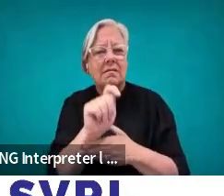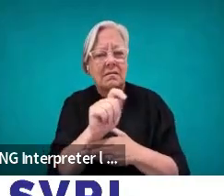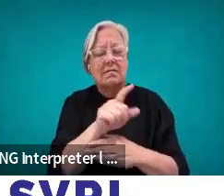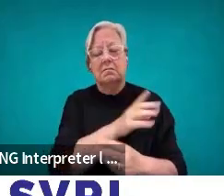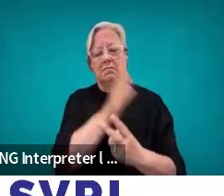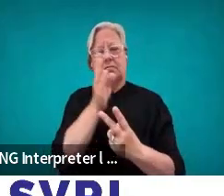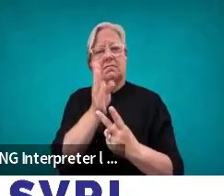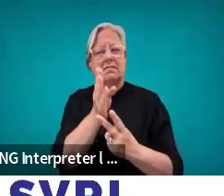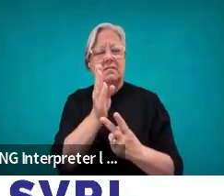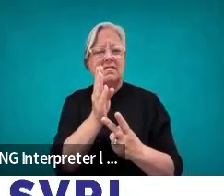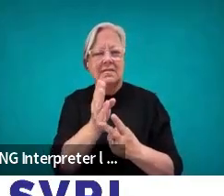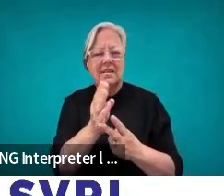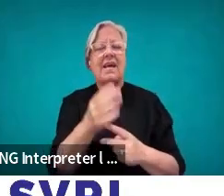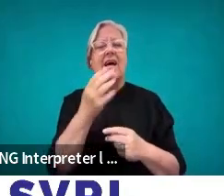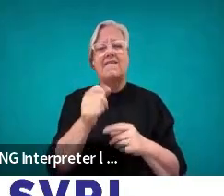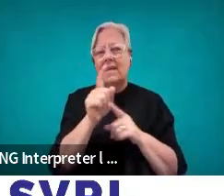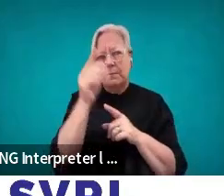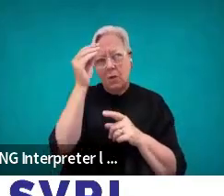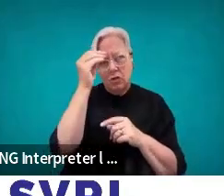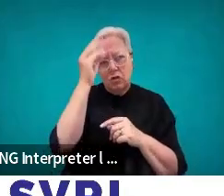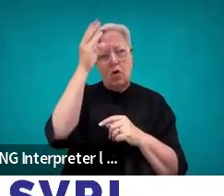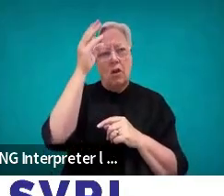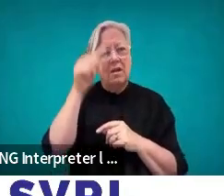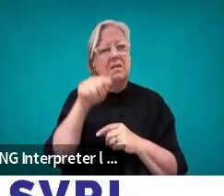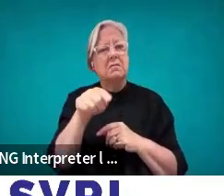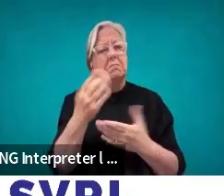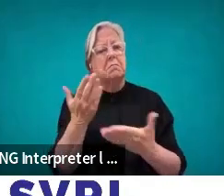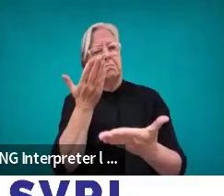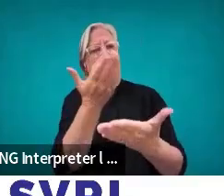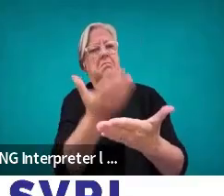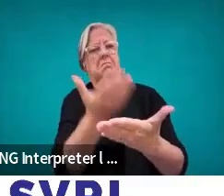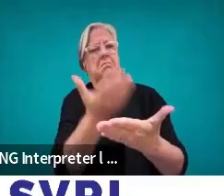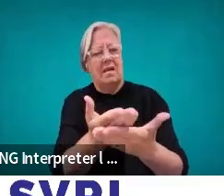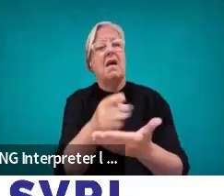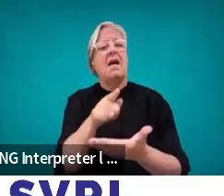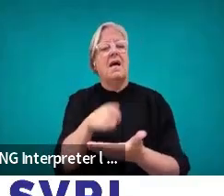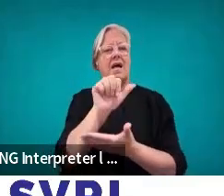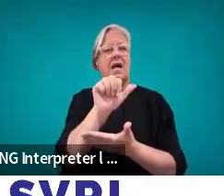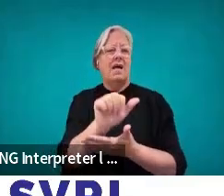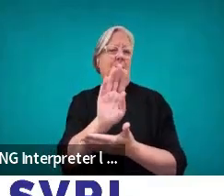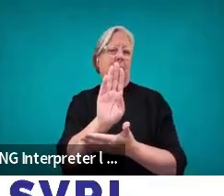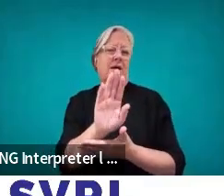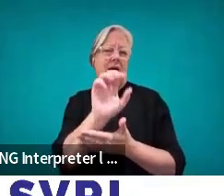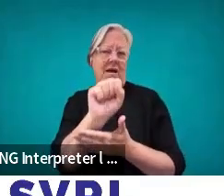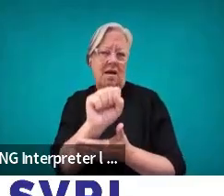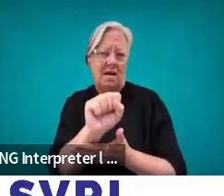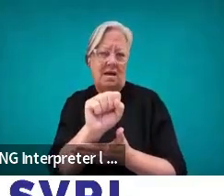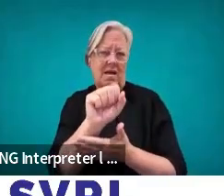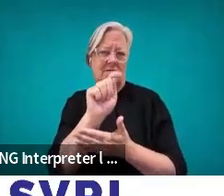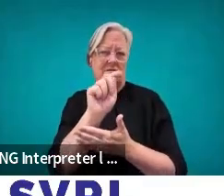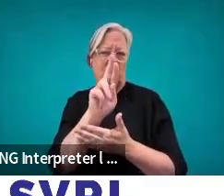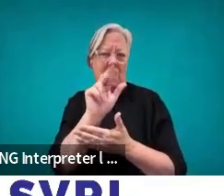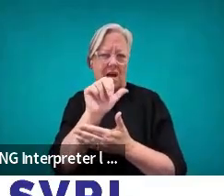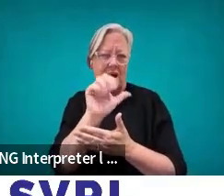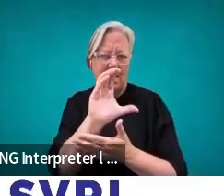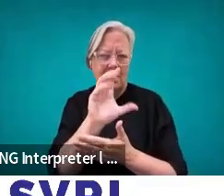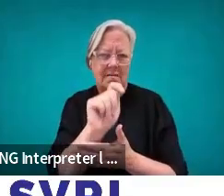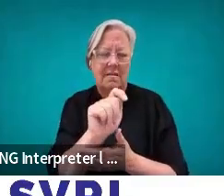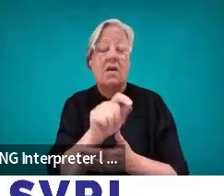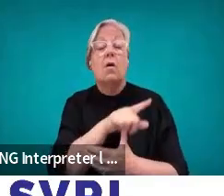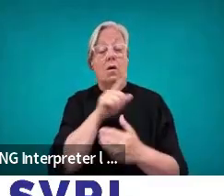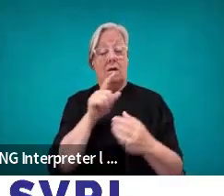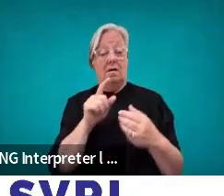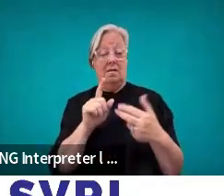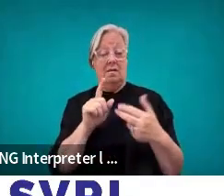practice-based knowledge abstracts, which is really interesting to see how those pan out, as well as a new category called